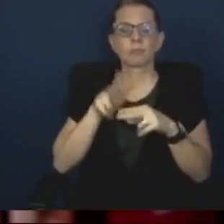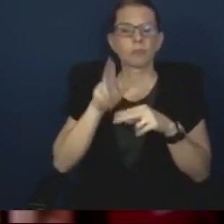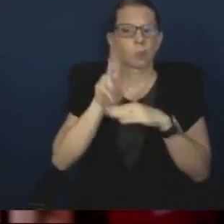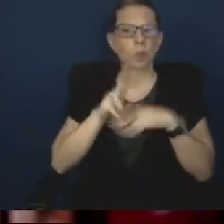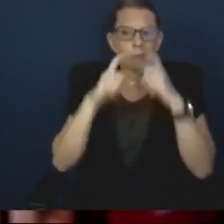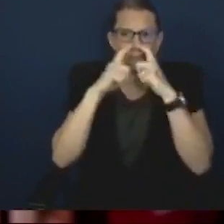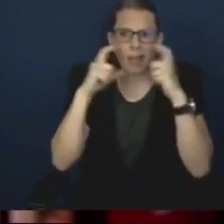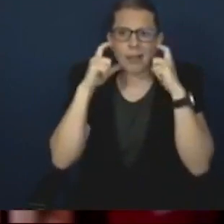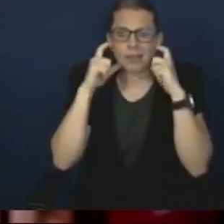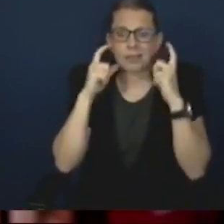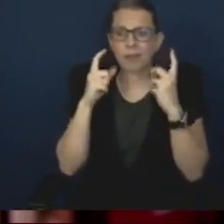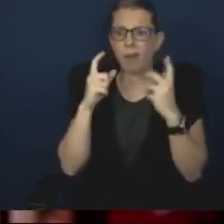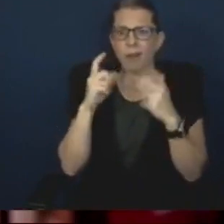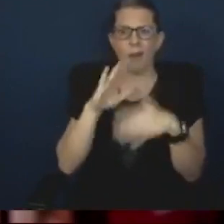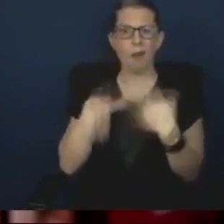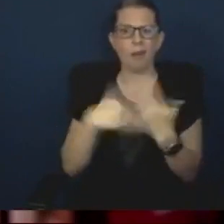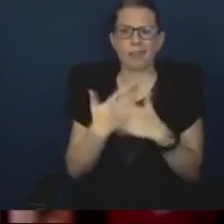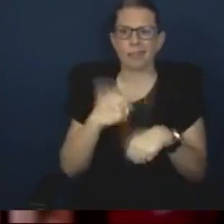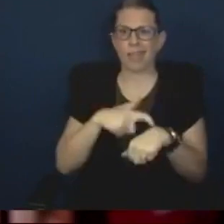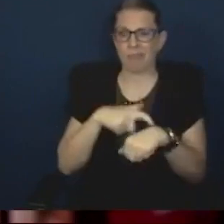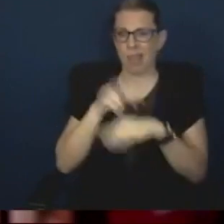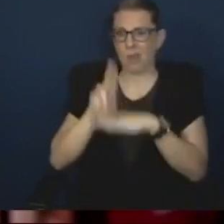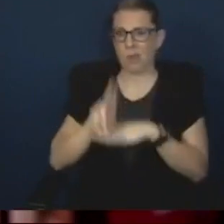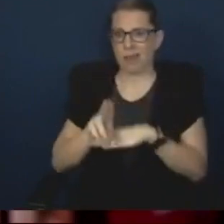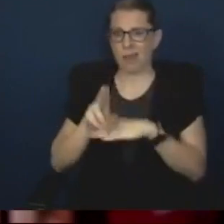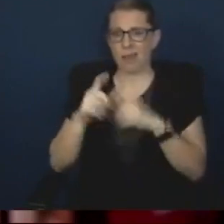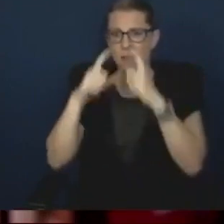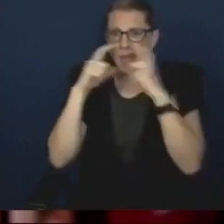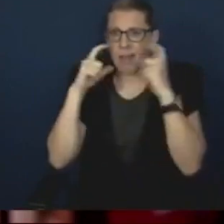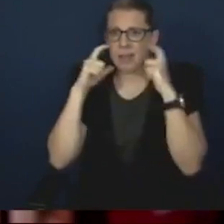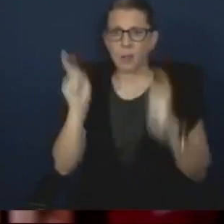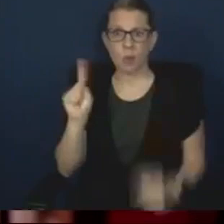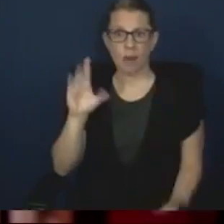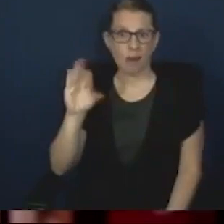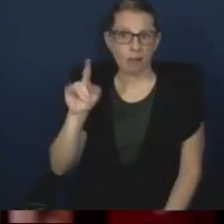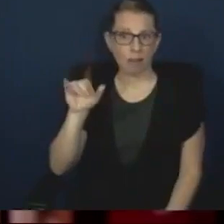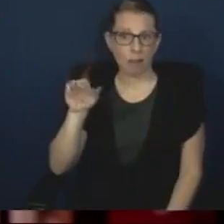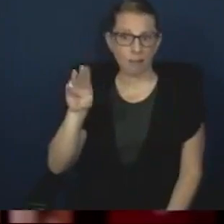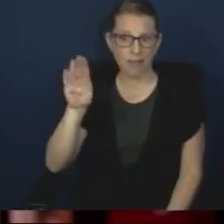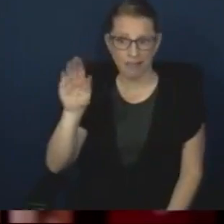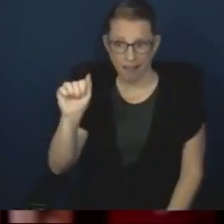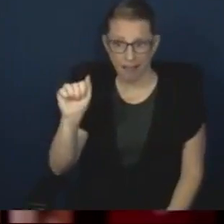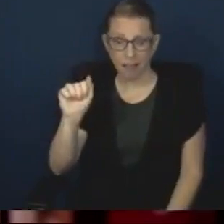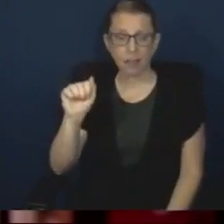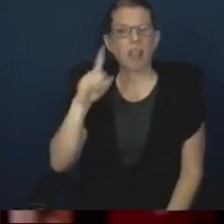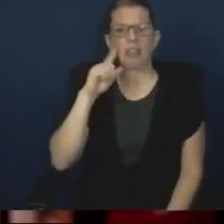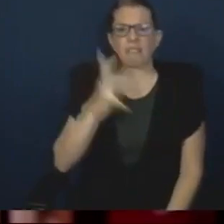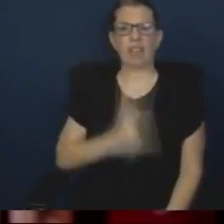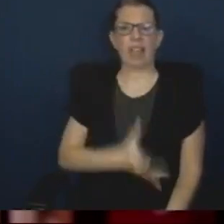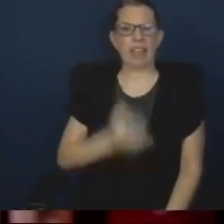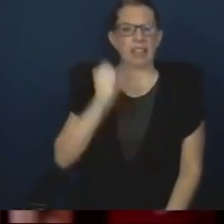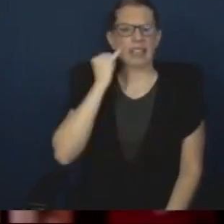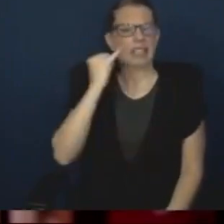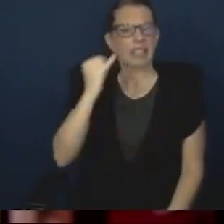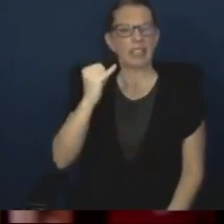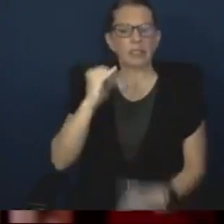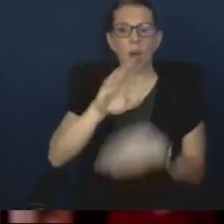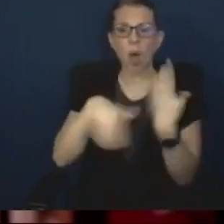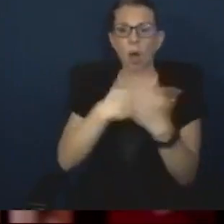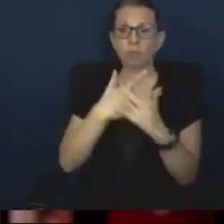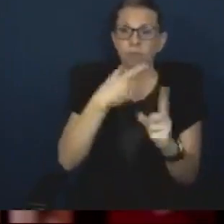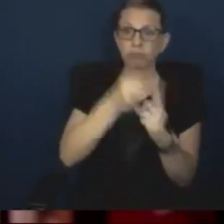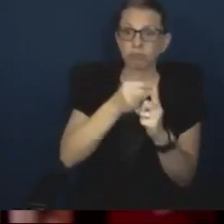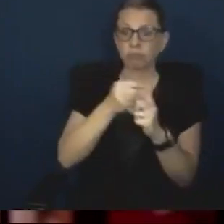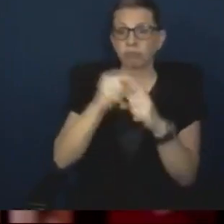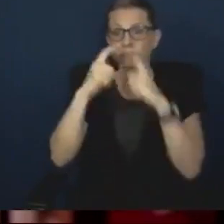Columbia. I think it is safe to do that as long as everyone is vaccinated and masked up. Now, is that going to be our way